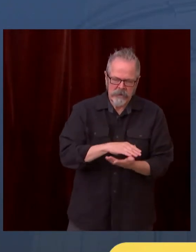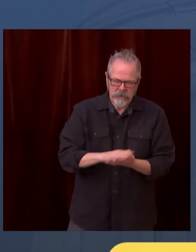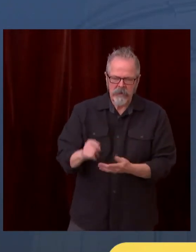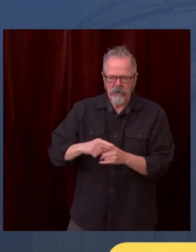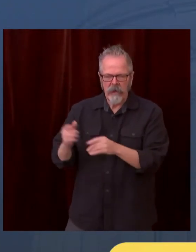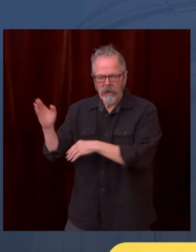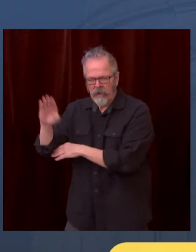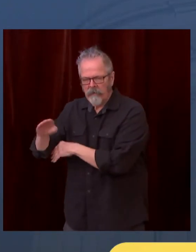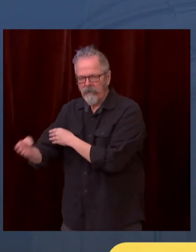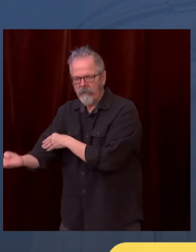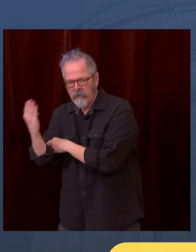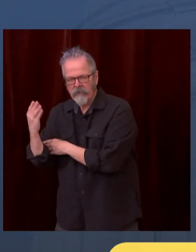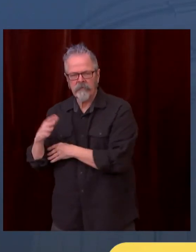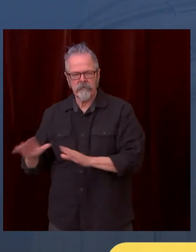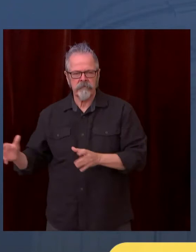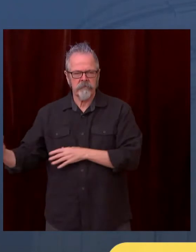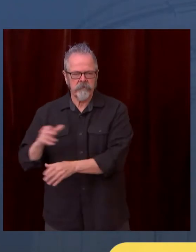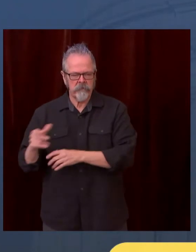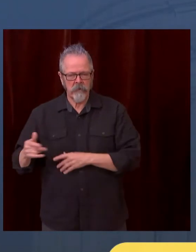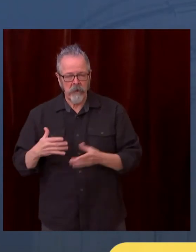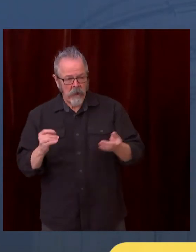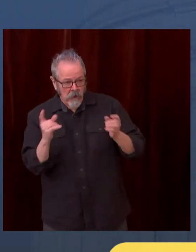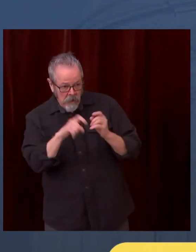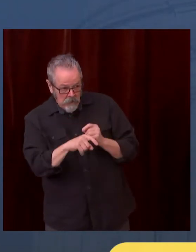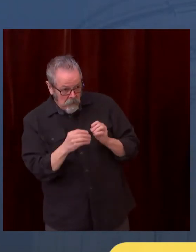No, I'm good, thank you.